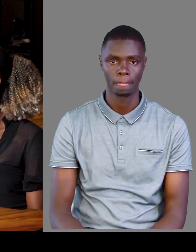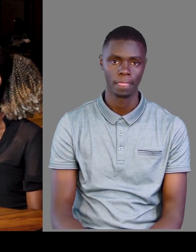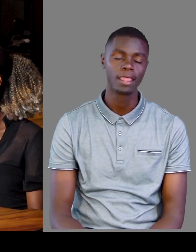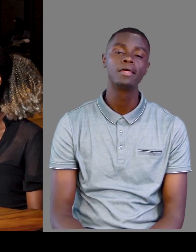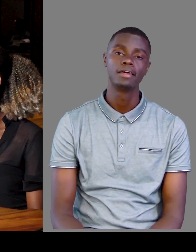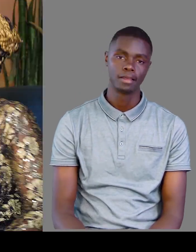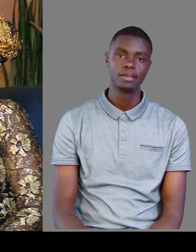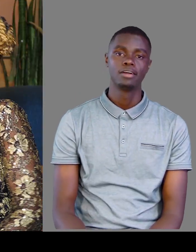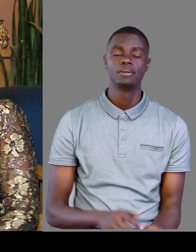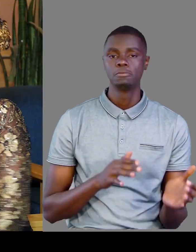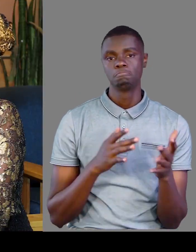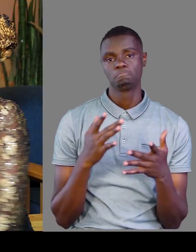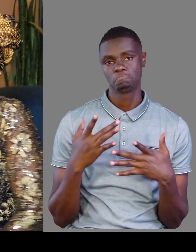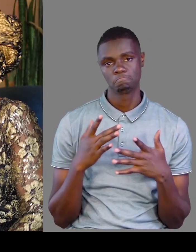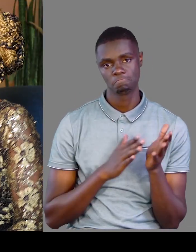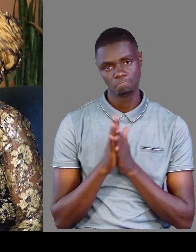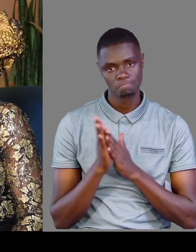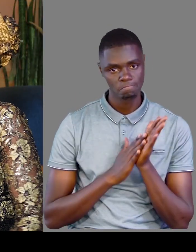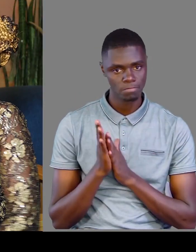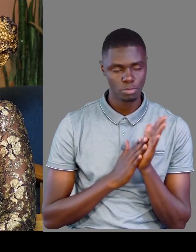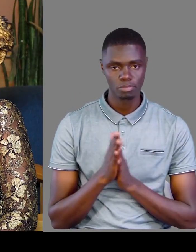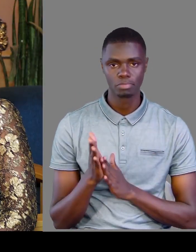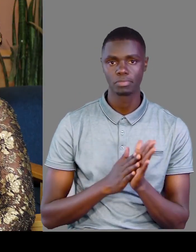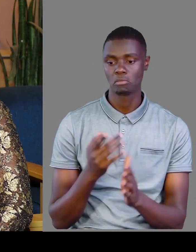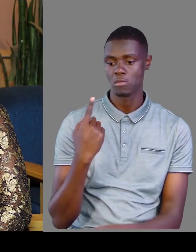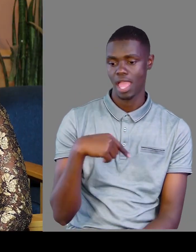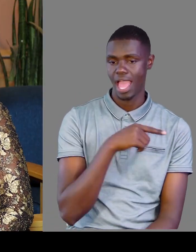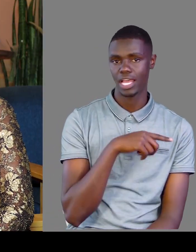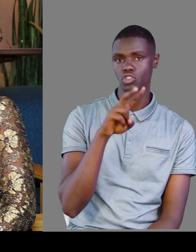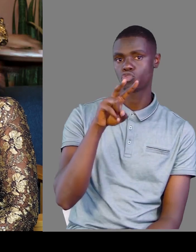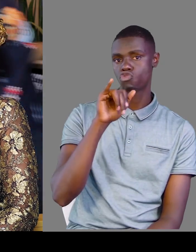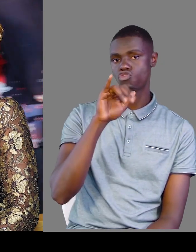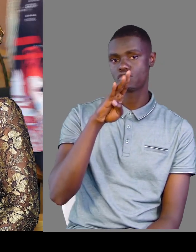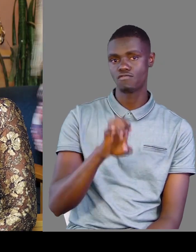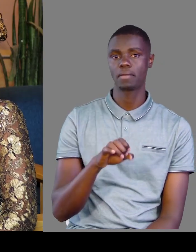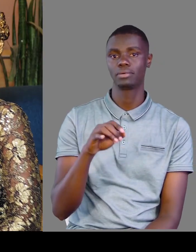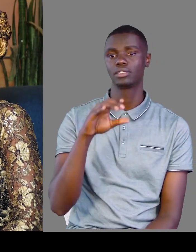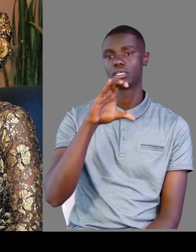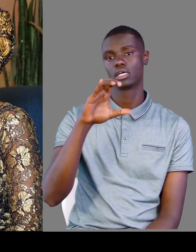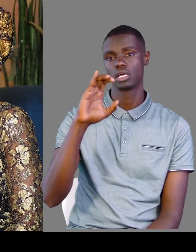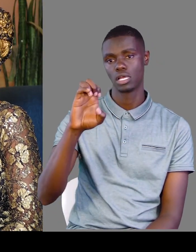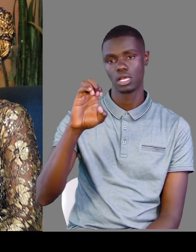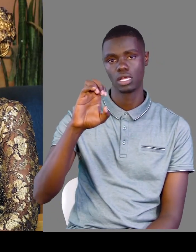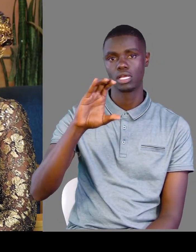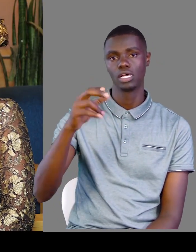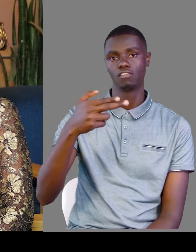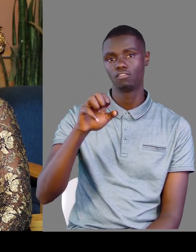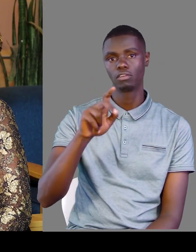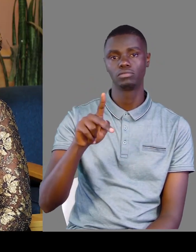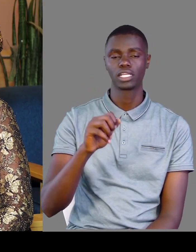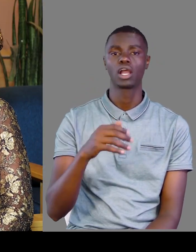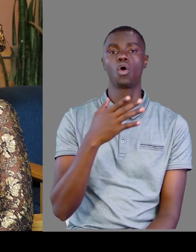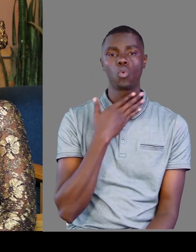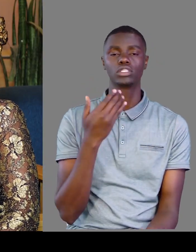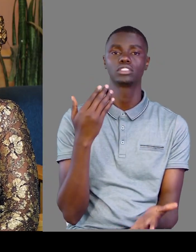Kenya. Interesting. And us being a vibe check, we also focus on persons with disabilities. And I really